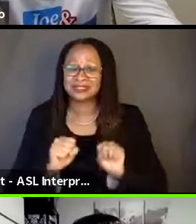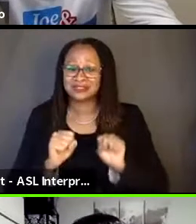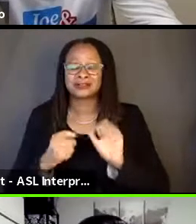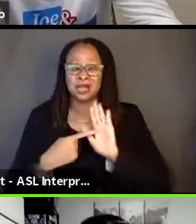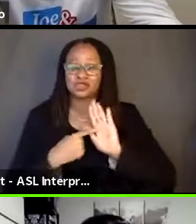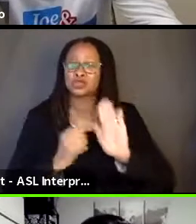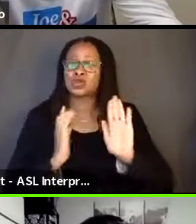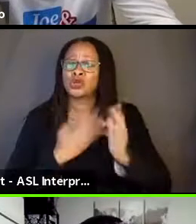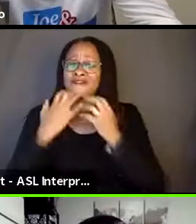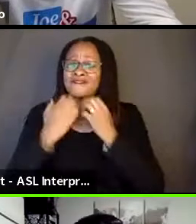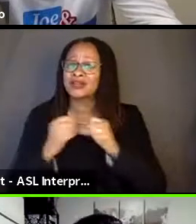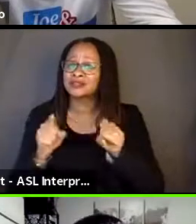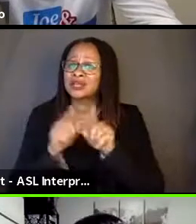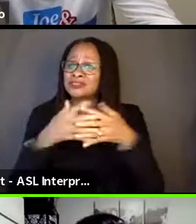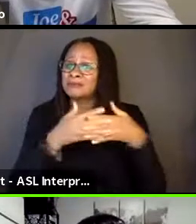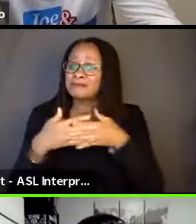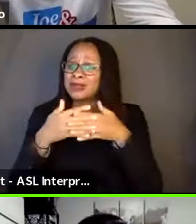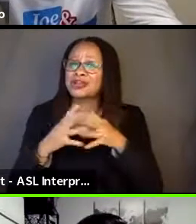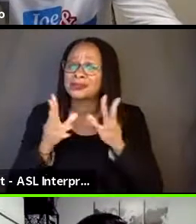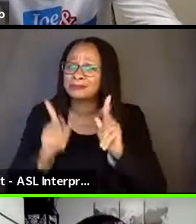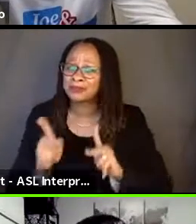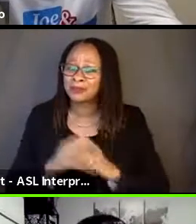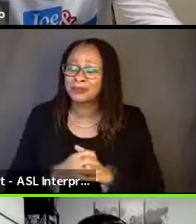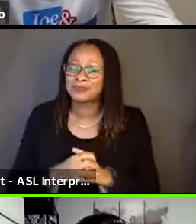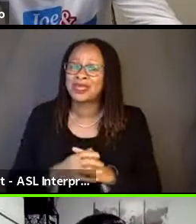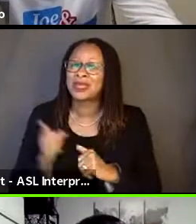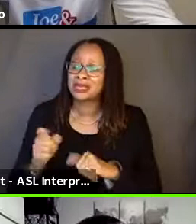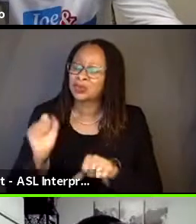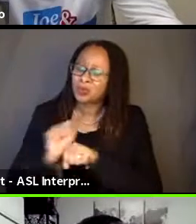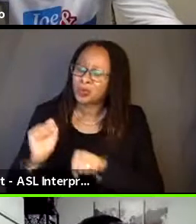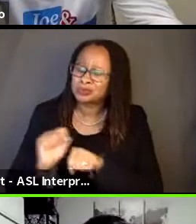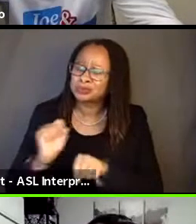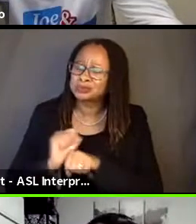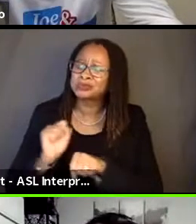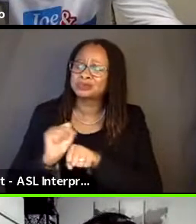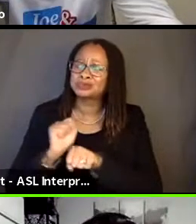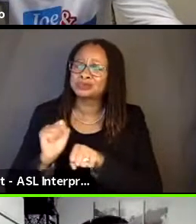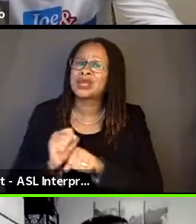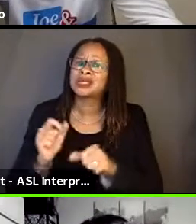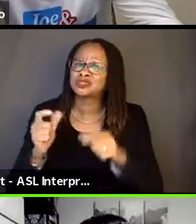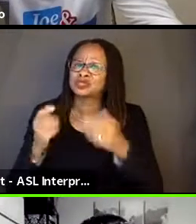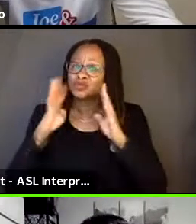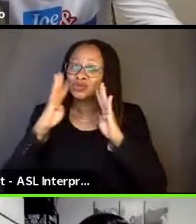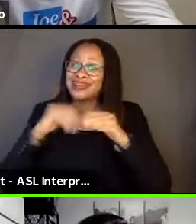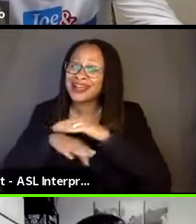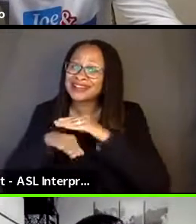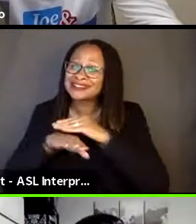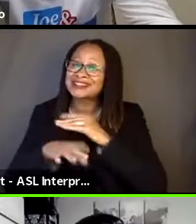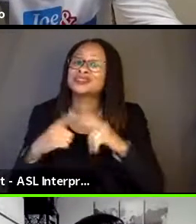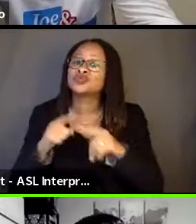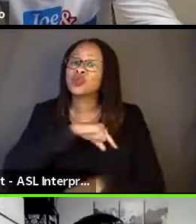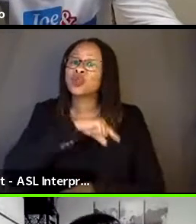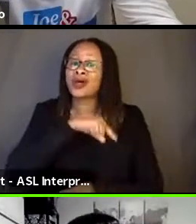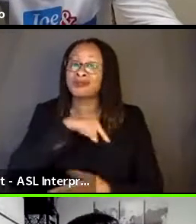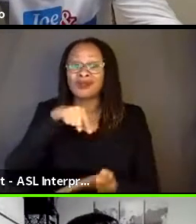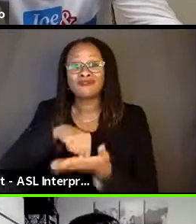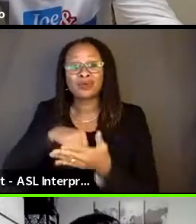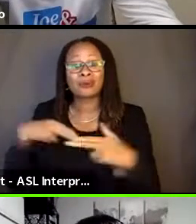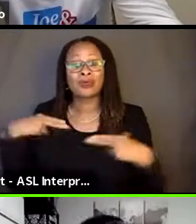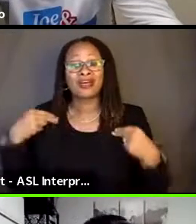Americans. He will work tirelessly to create access to quality, affordable